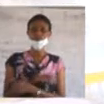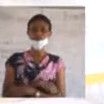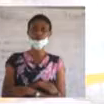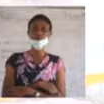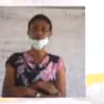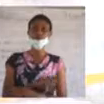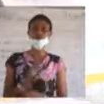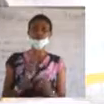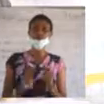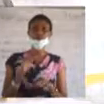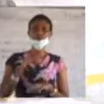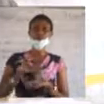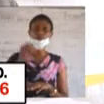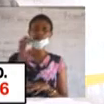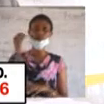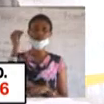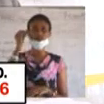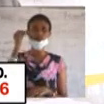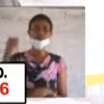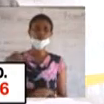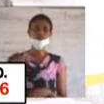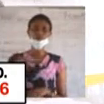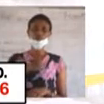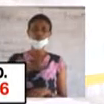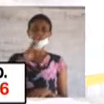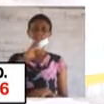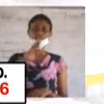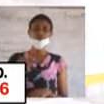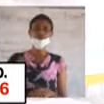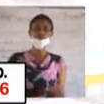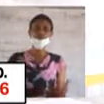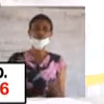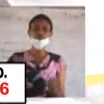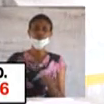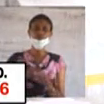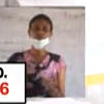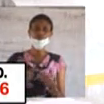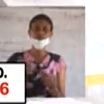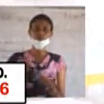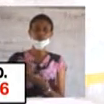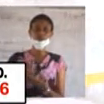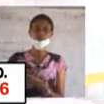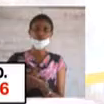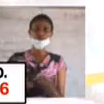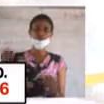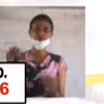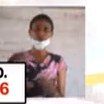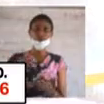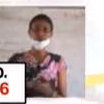Good day, viewers at home. We are here again to discuss another topic.